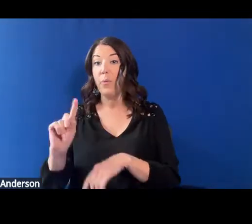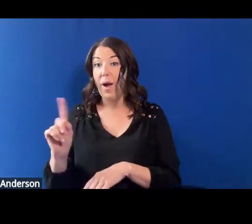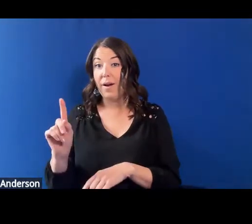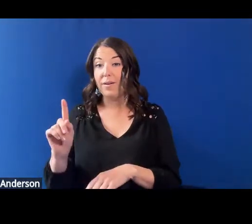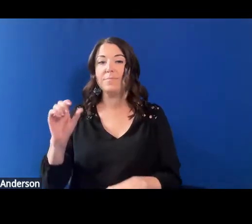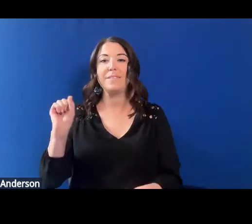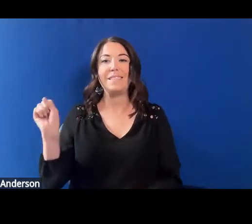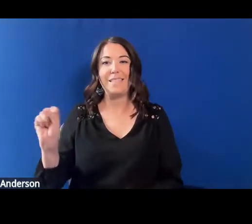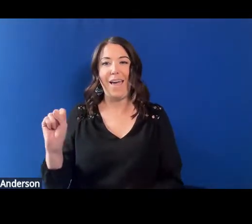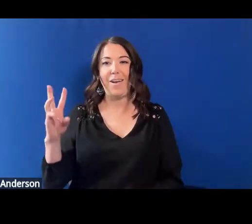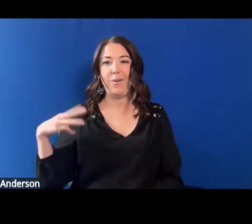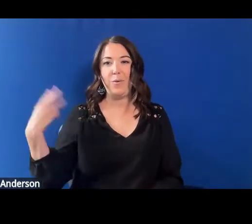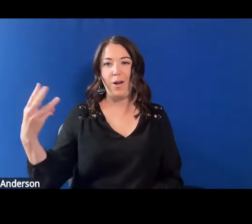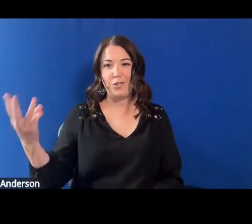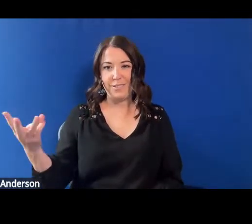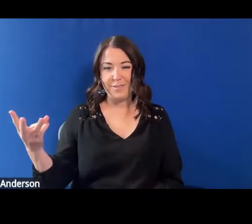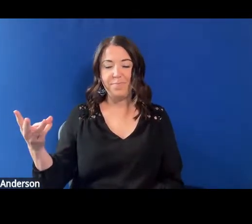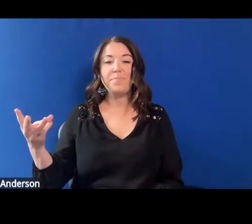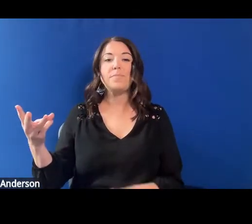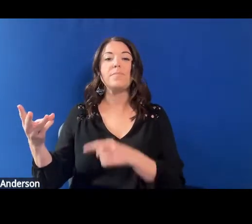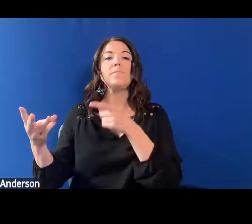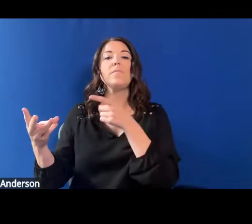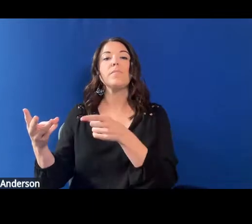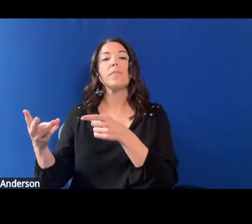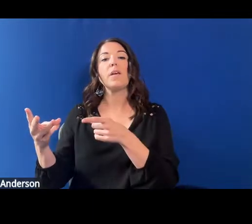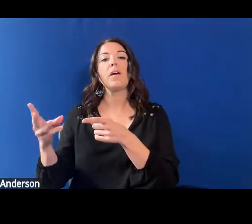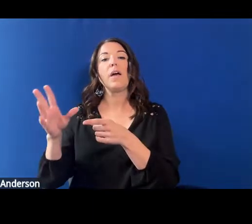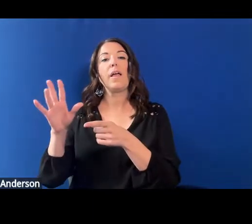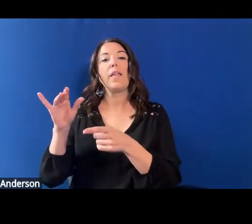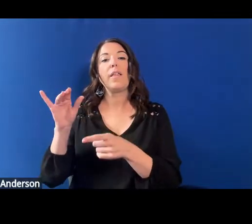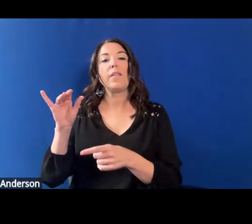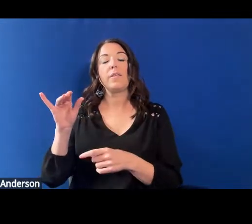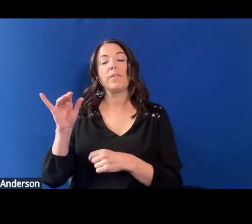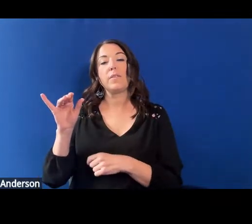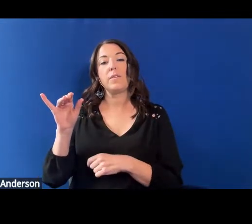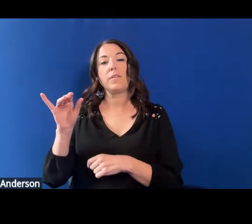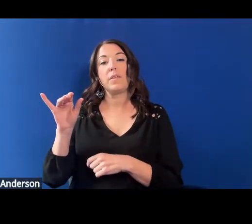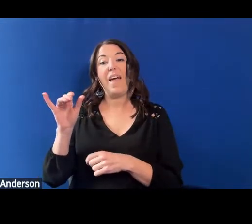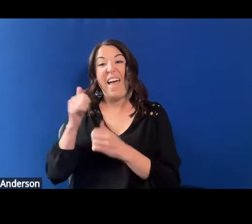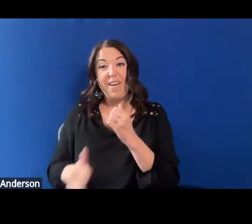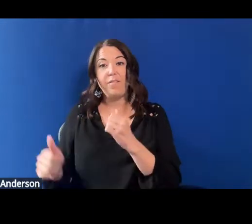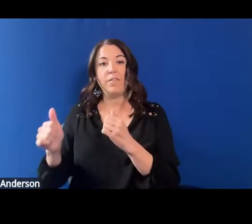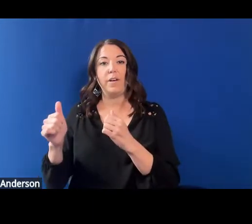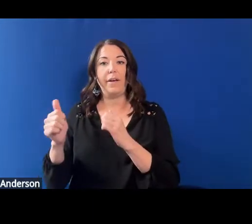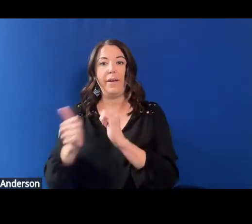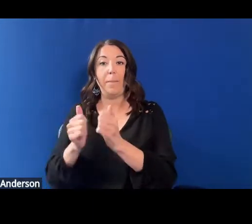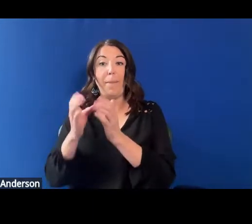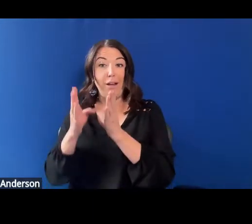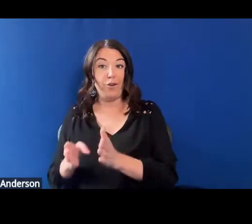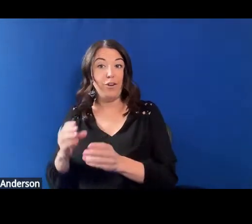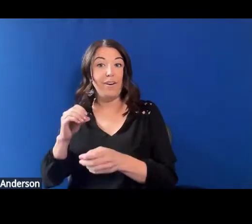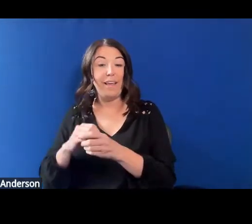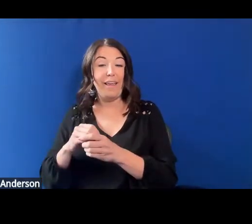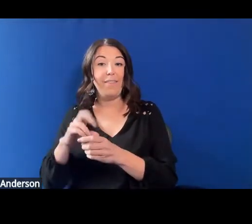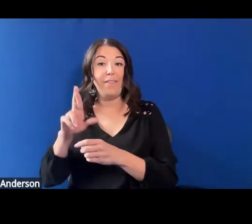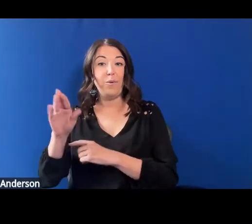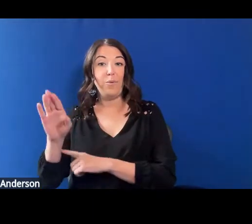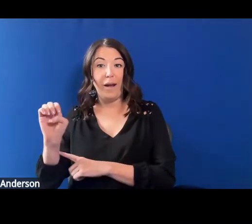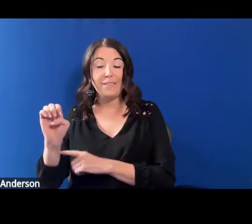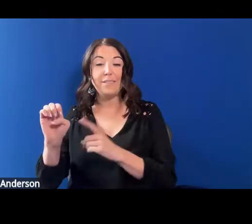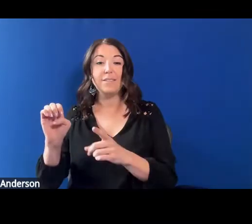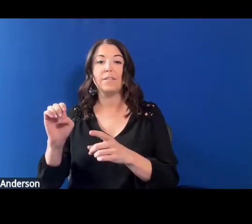Seattle, Washington. And it is every competitor in the race has to be man-powered or